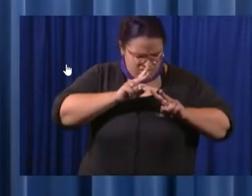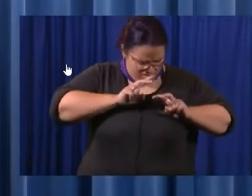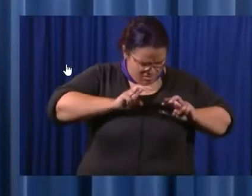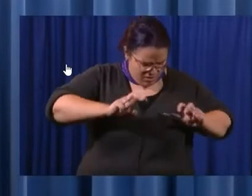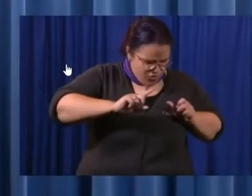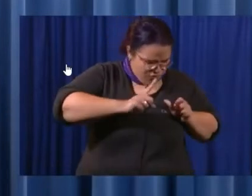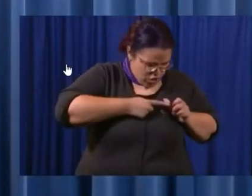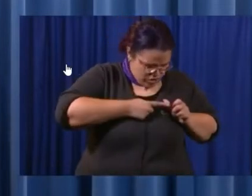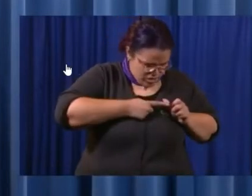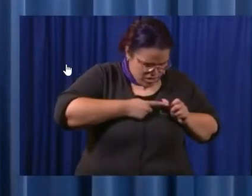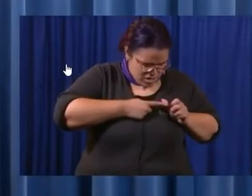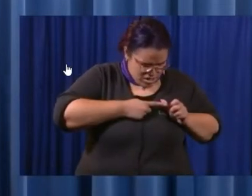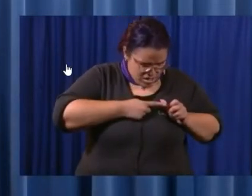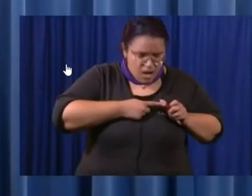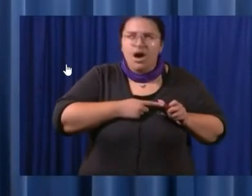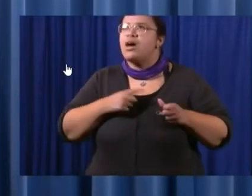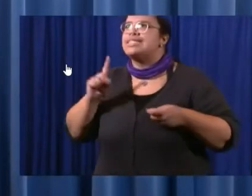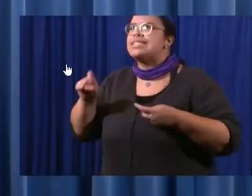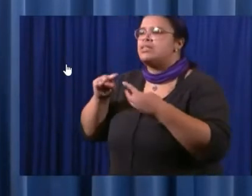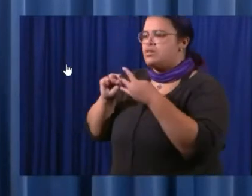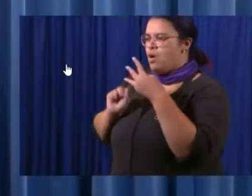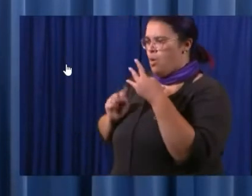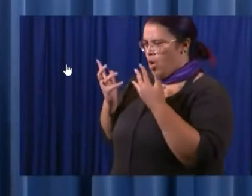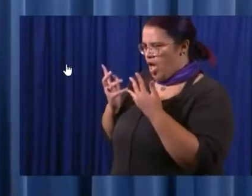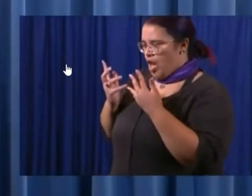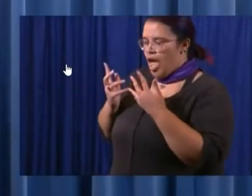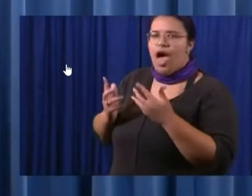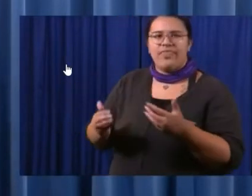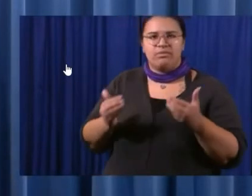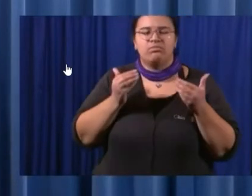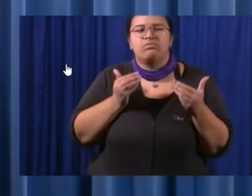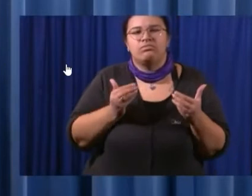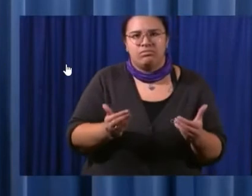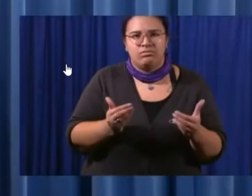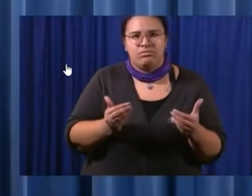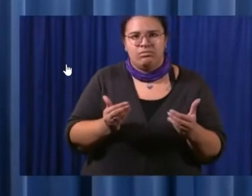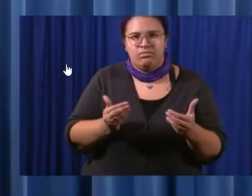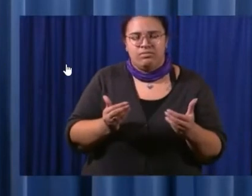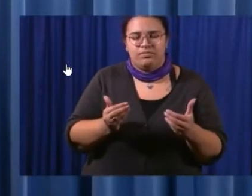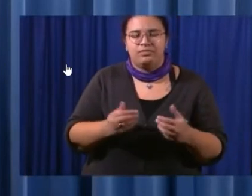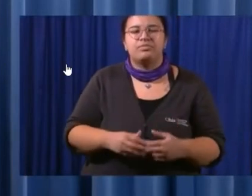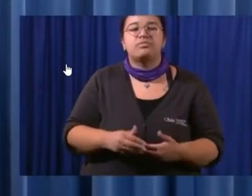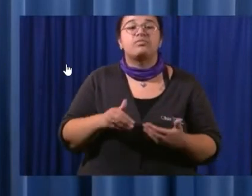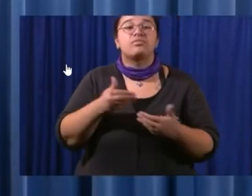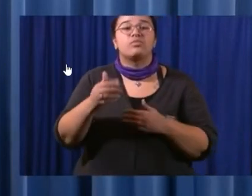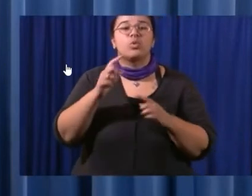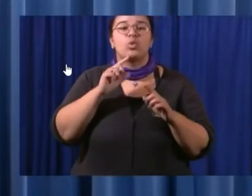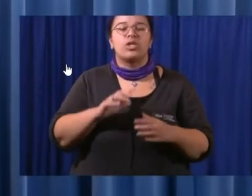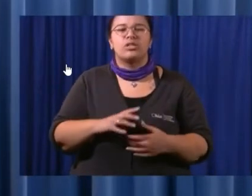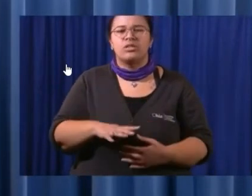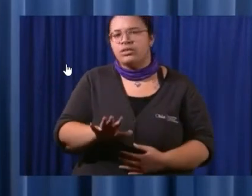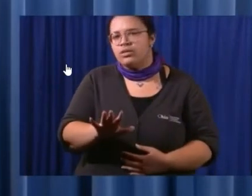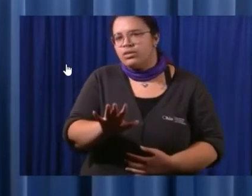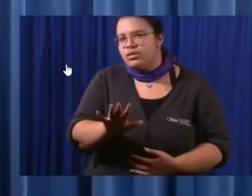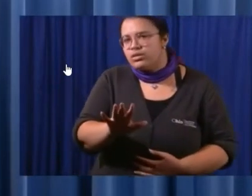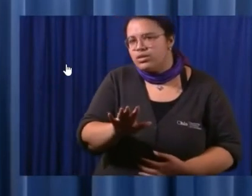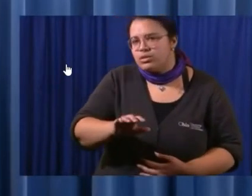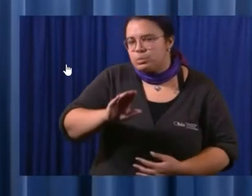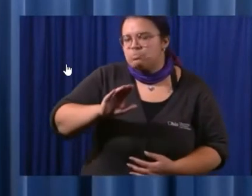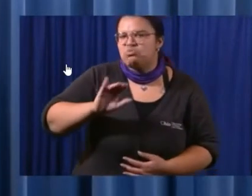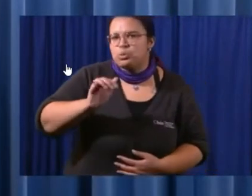Hi, Governor. Jim Oddie from WHIO-TV. To be clear here, to add some clarity to it, you were saying that from this point forward, it is